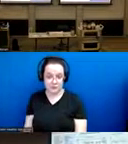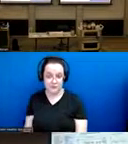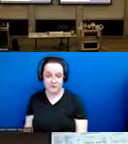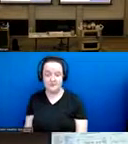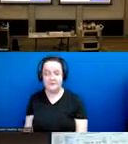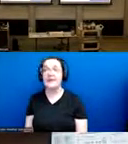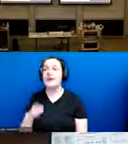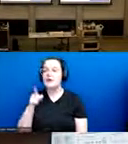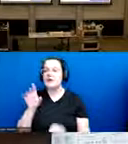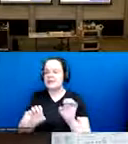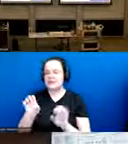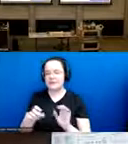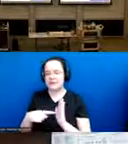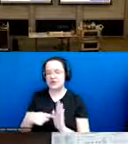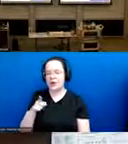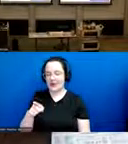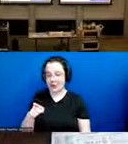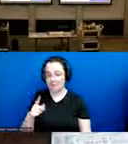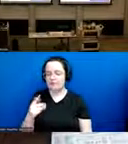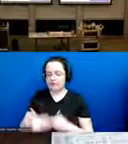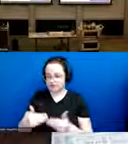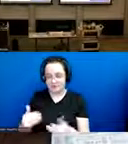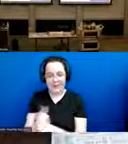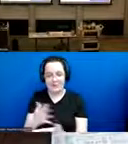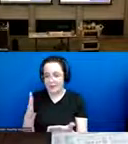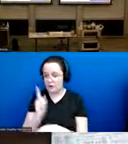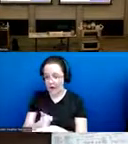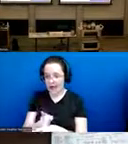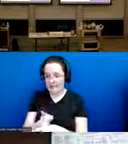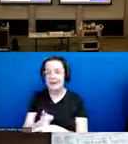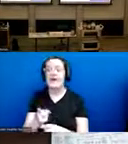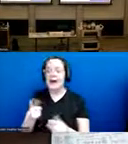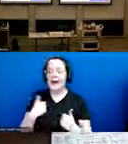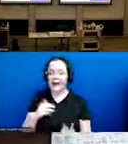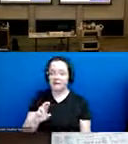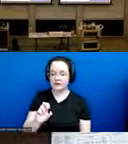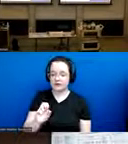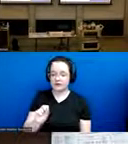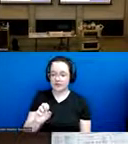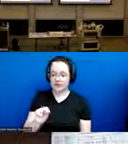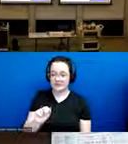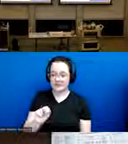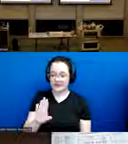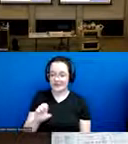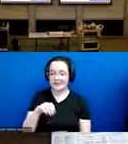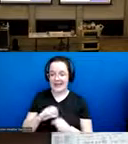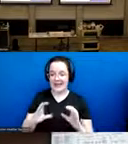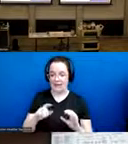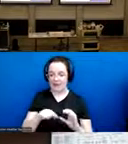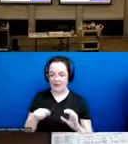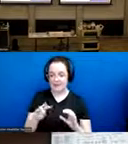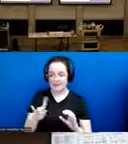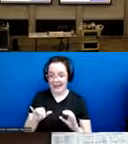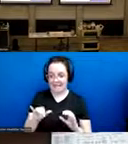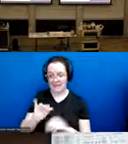here is basically, if you do everything correctly, right? When you have resonances in the cavity, and then you put detectors where